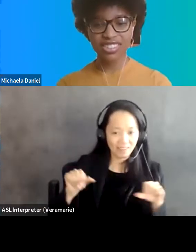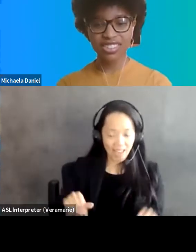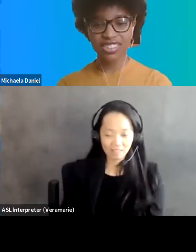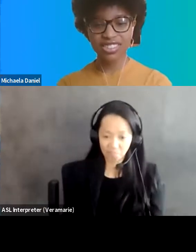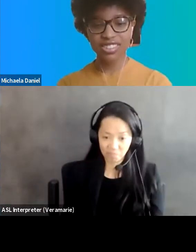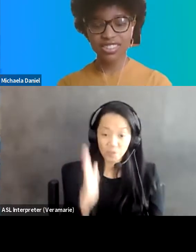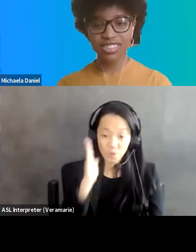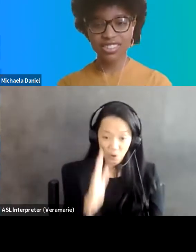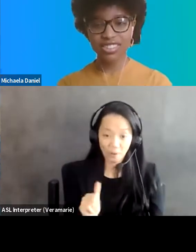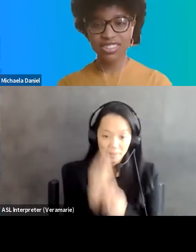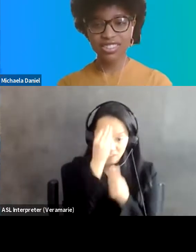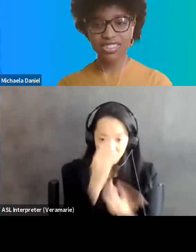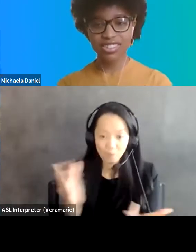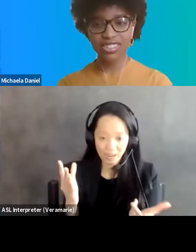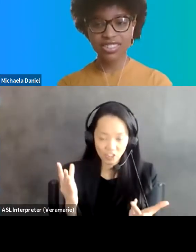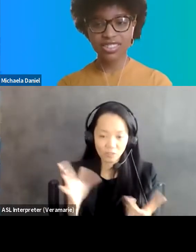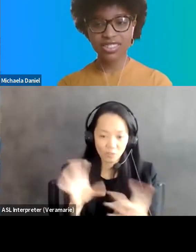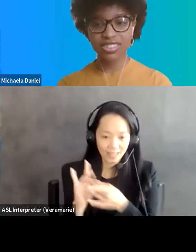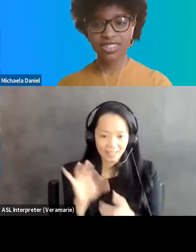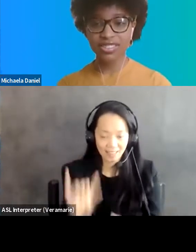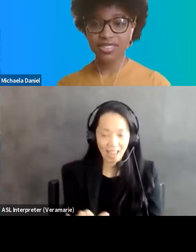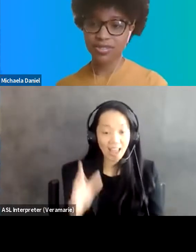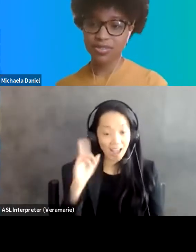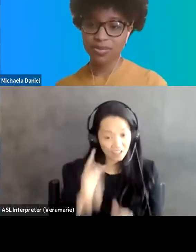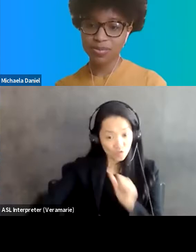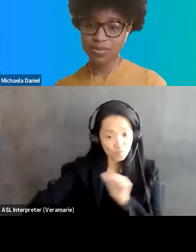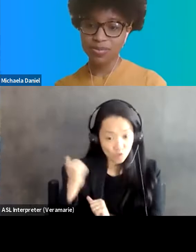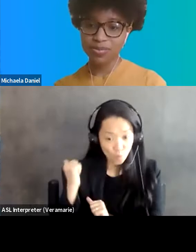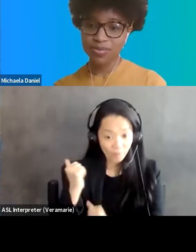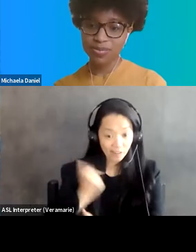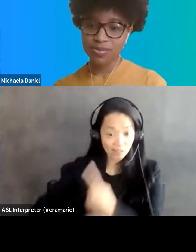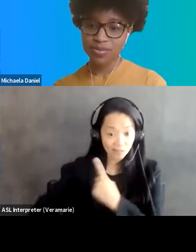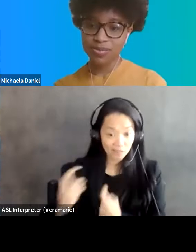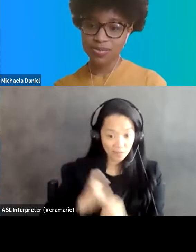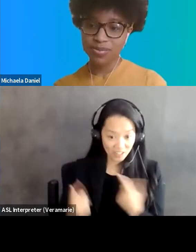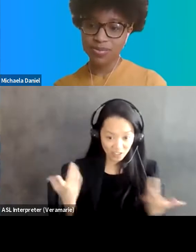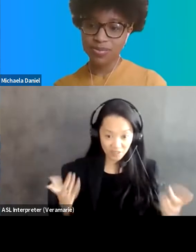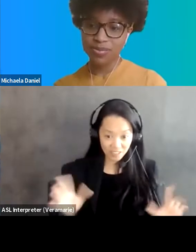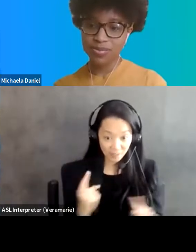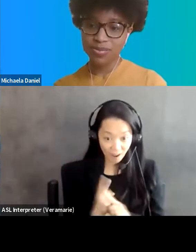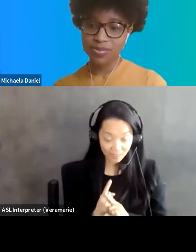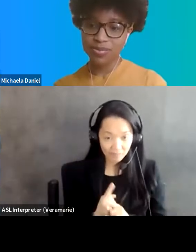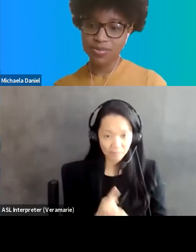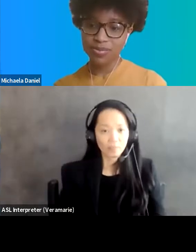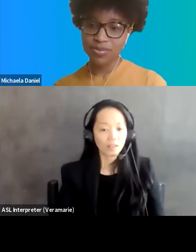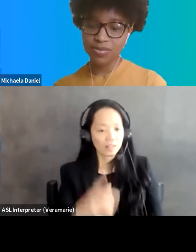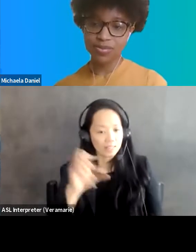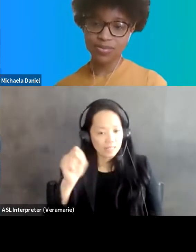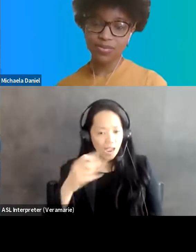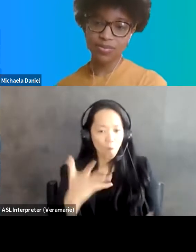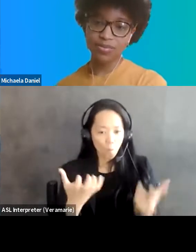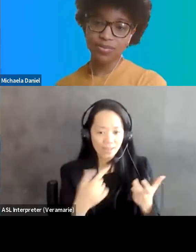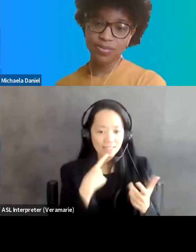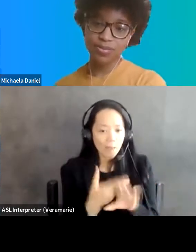will be in the information on it. I think that's the majority of the questions, Paula. Yeah, and I was just wanted to